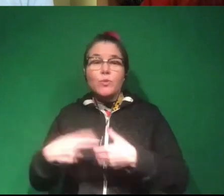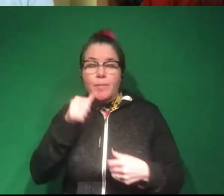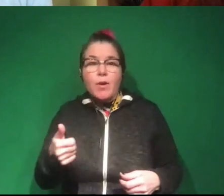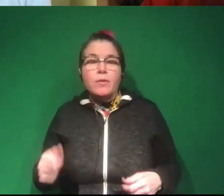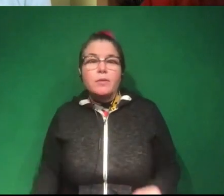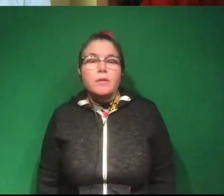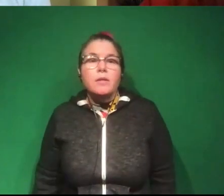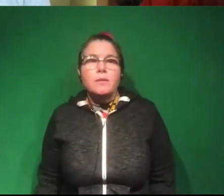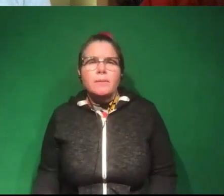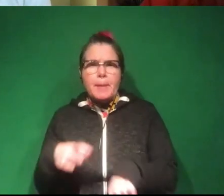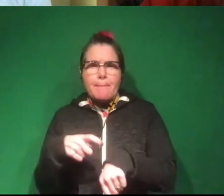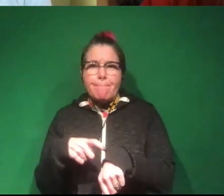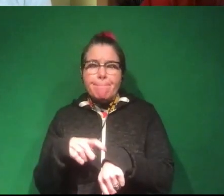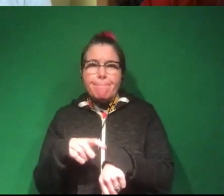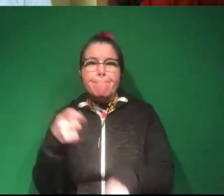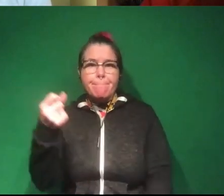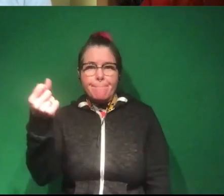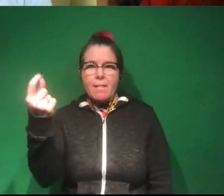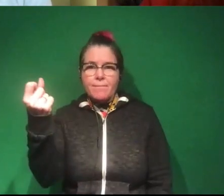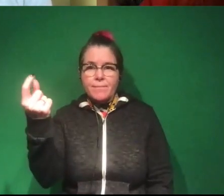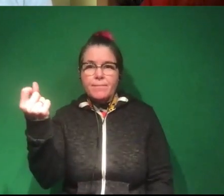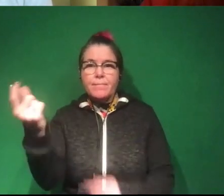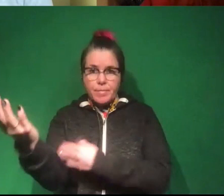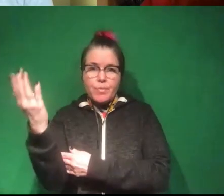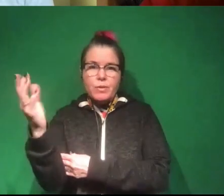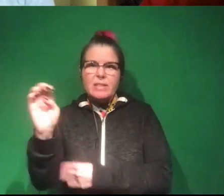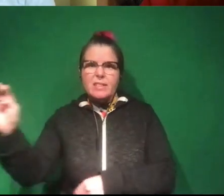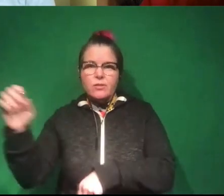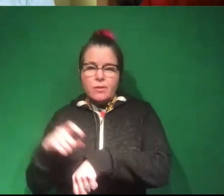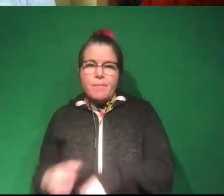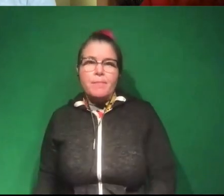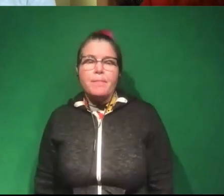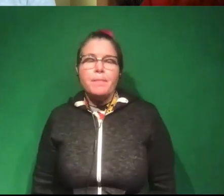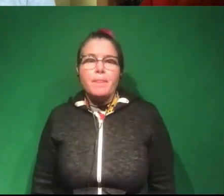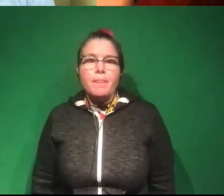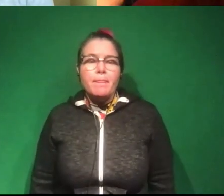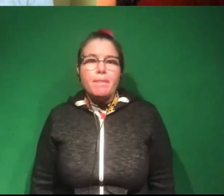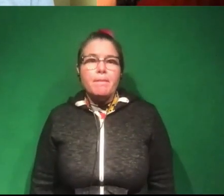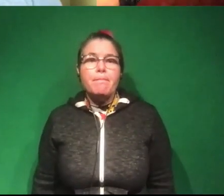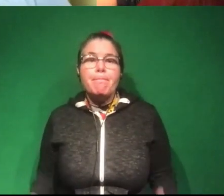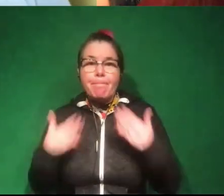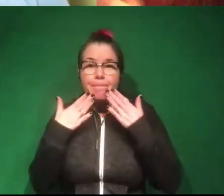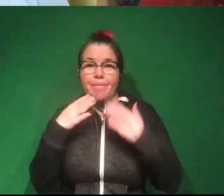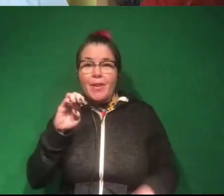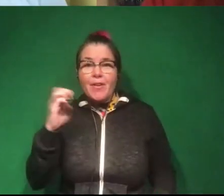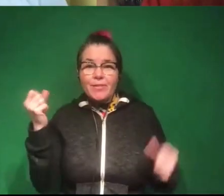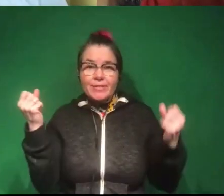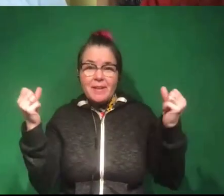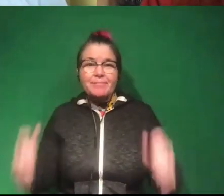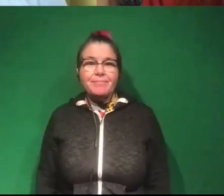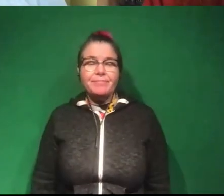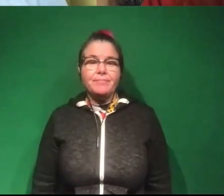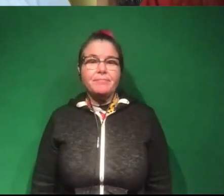at 11 a.m. Eastern time. And thank you, Erin, for signing for us. This